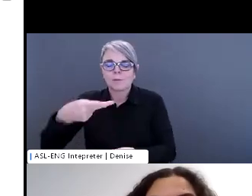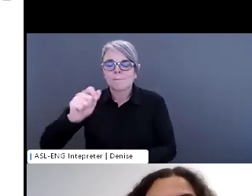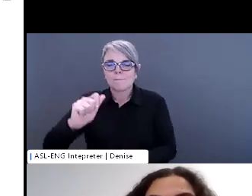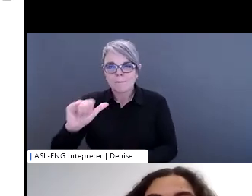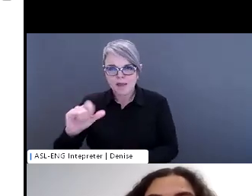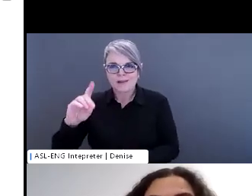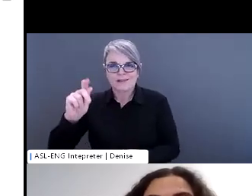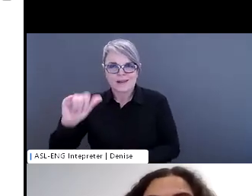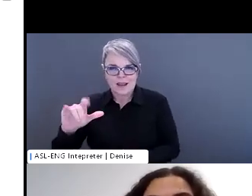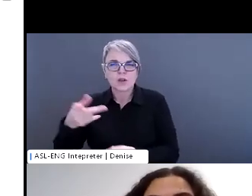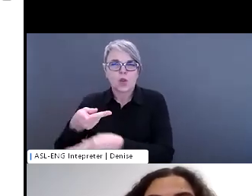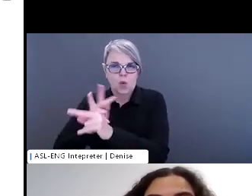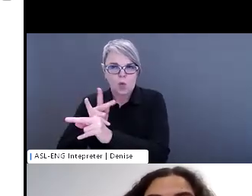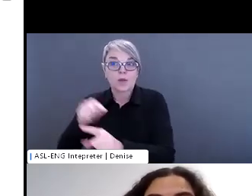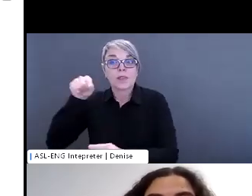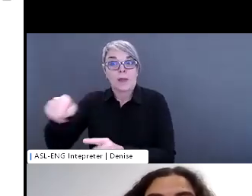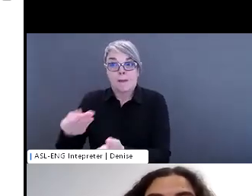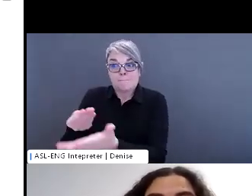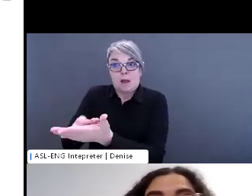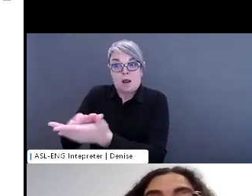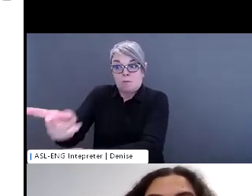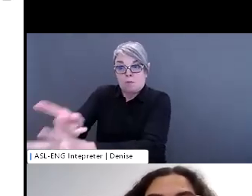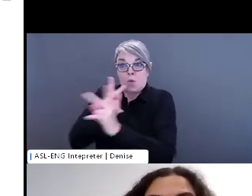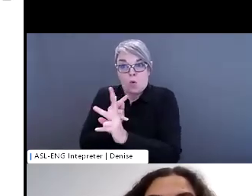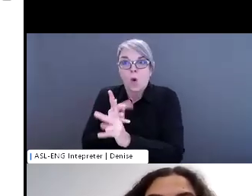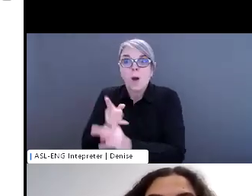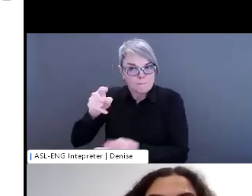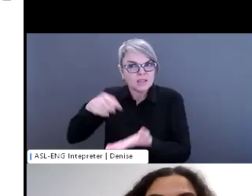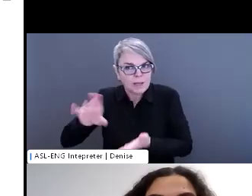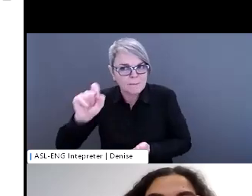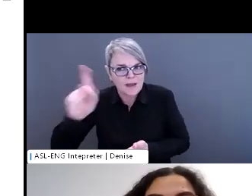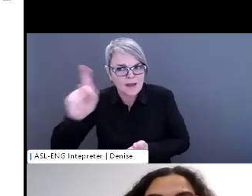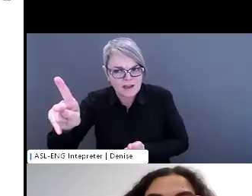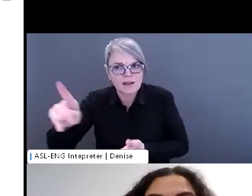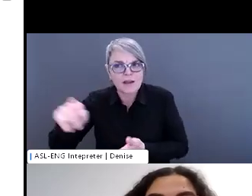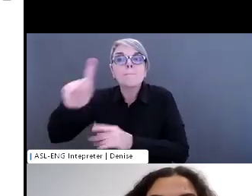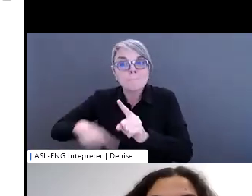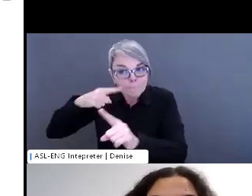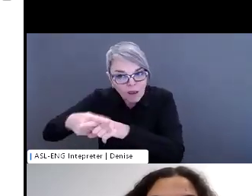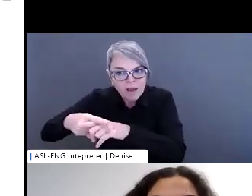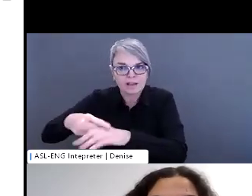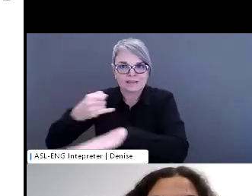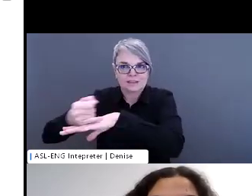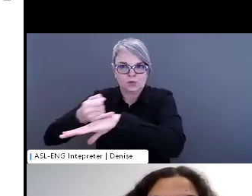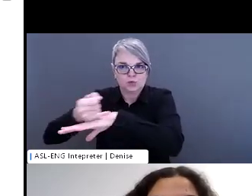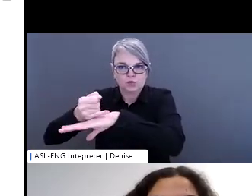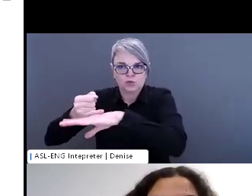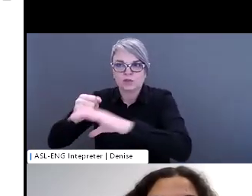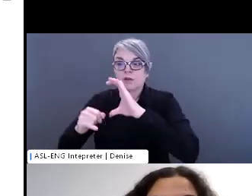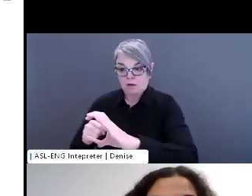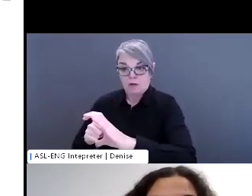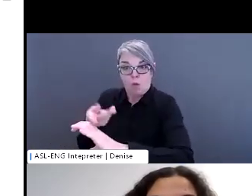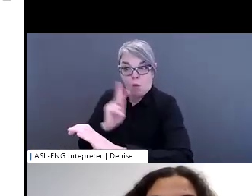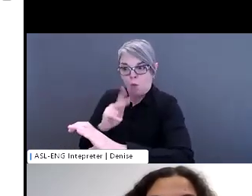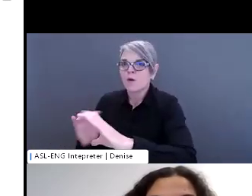interest rate than what a bank um, would provide you the loan or advance for.